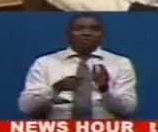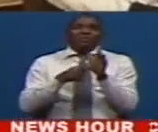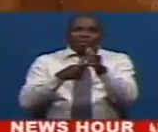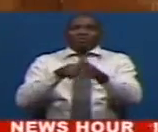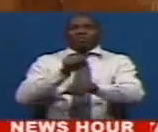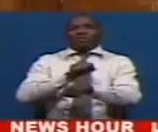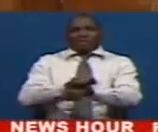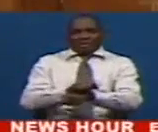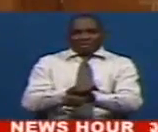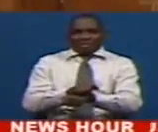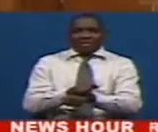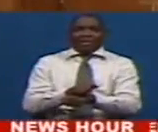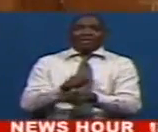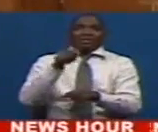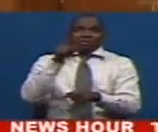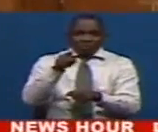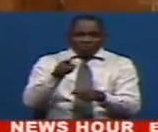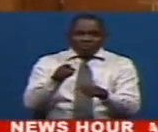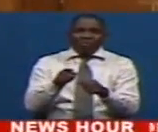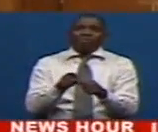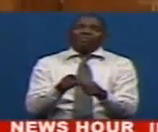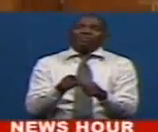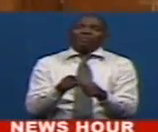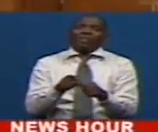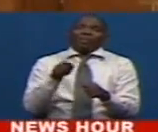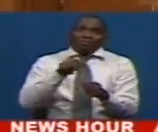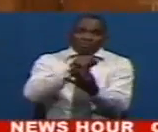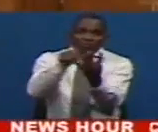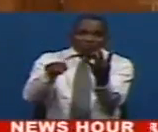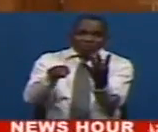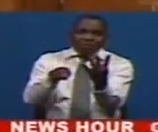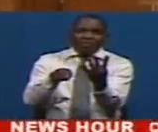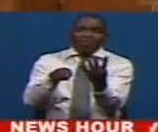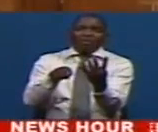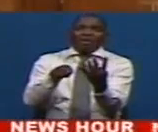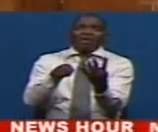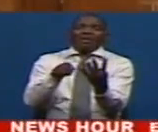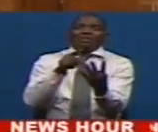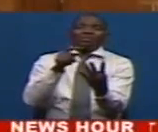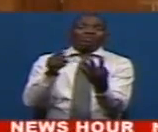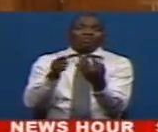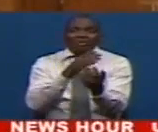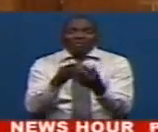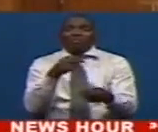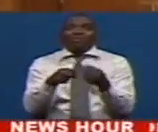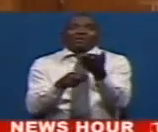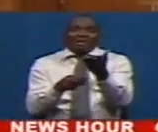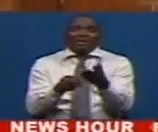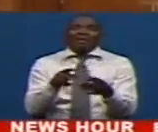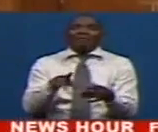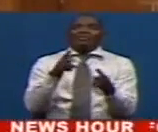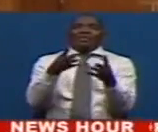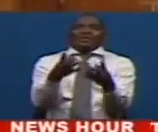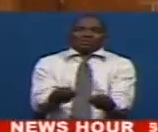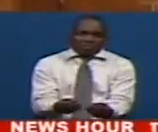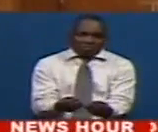work, you will find no honeymoon period. Neither will you be afforded the chance to settle in to your